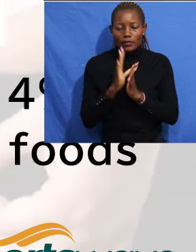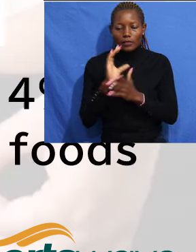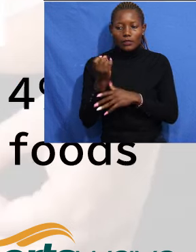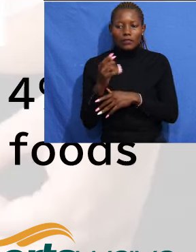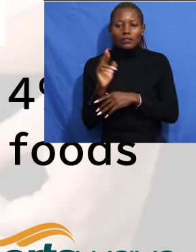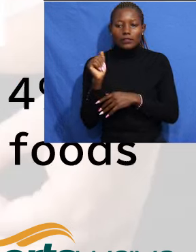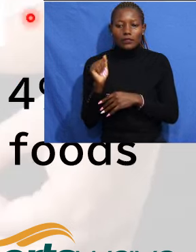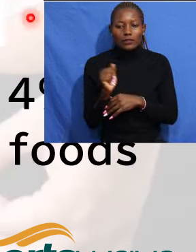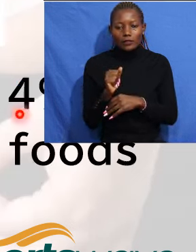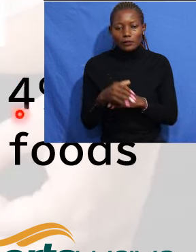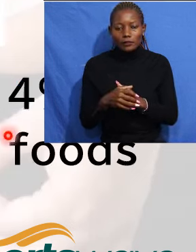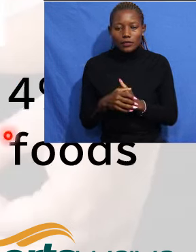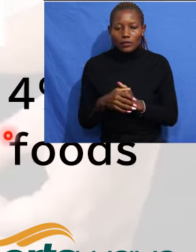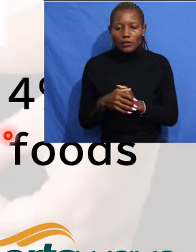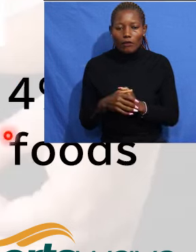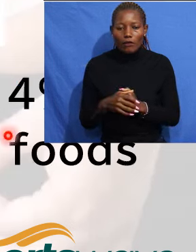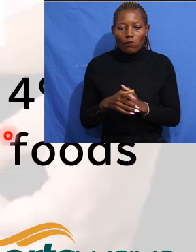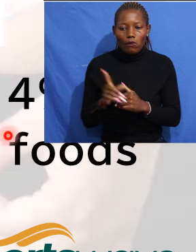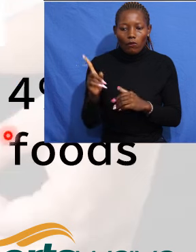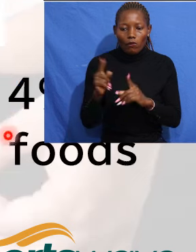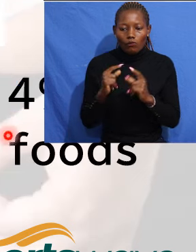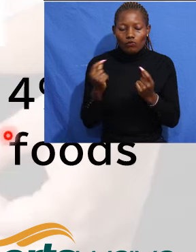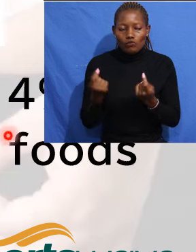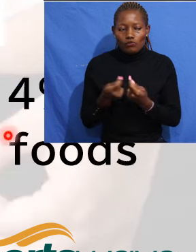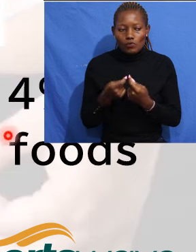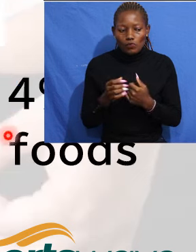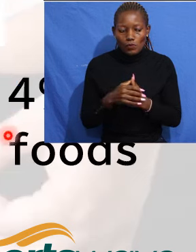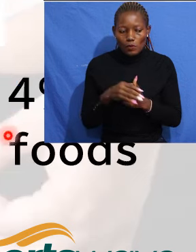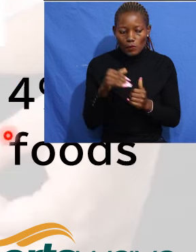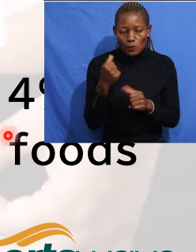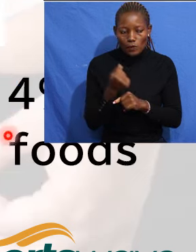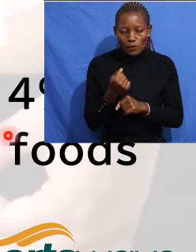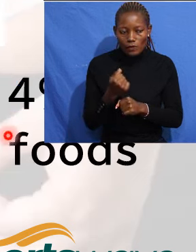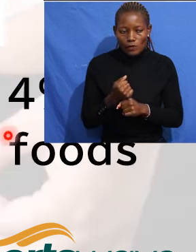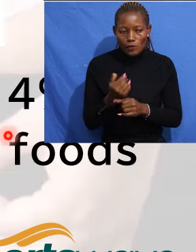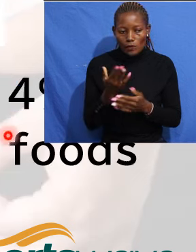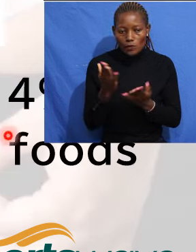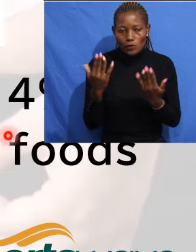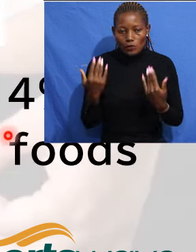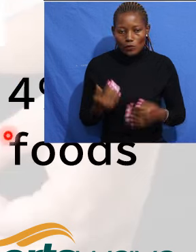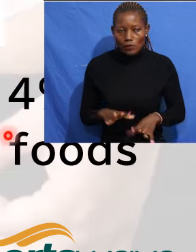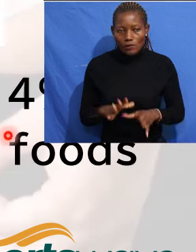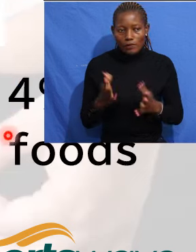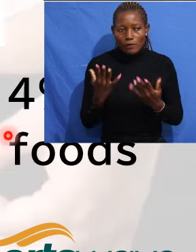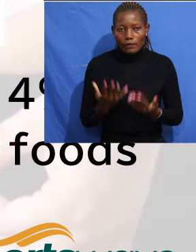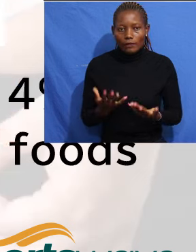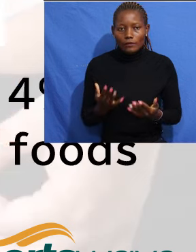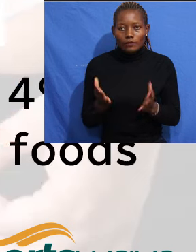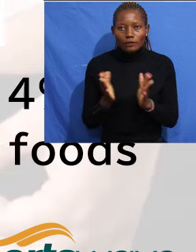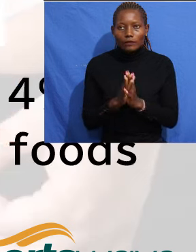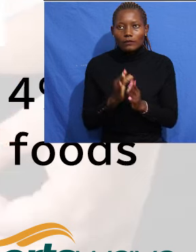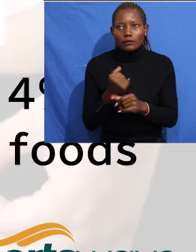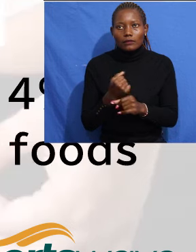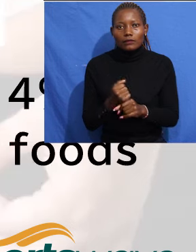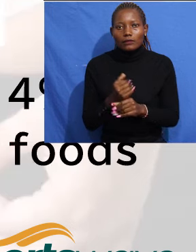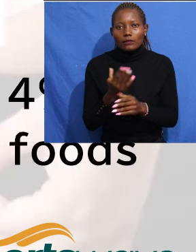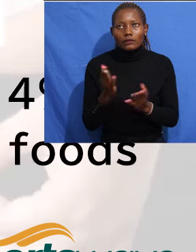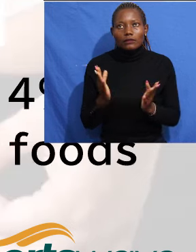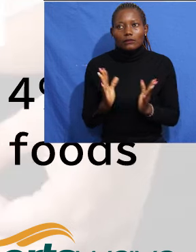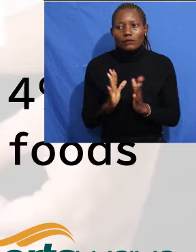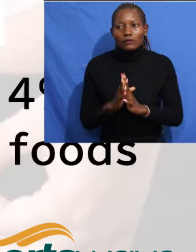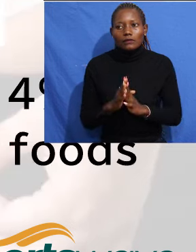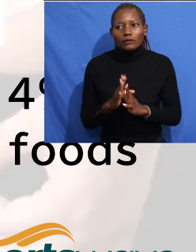of appetite for these kind of foods makes you lose weight and makes you